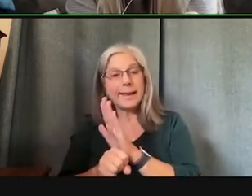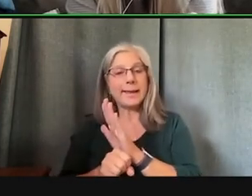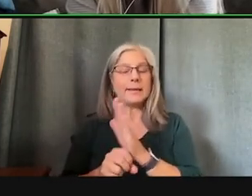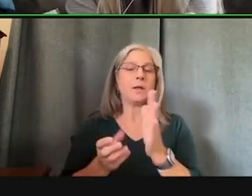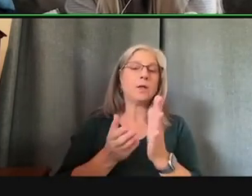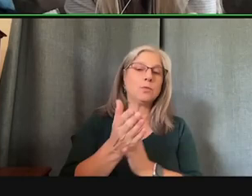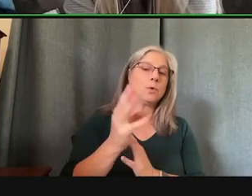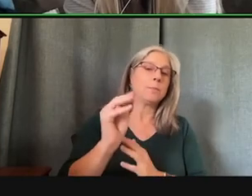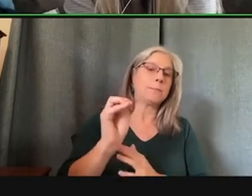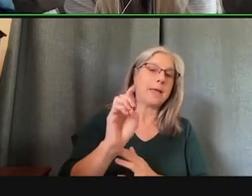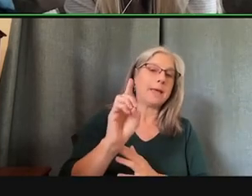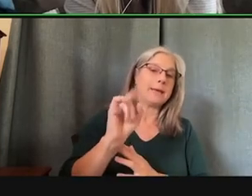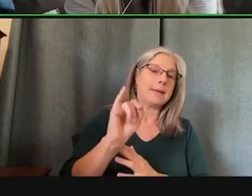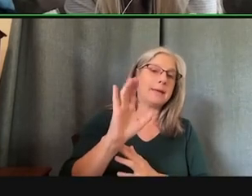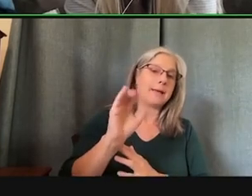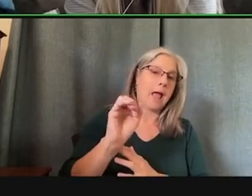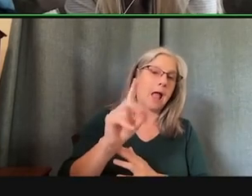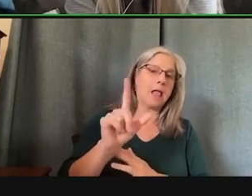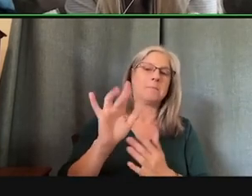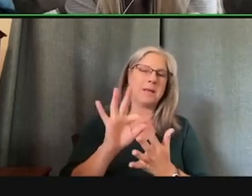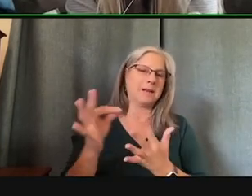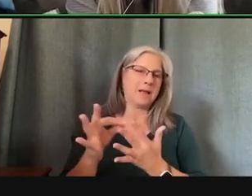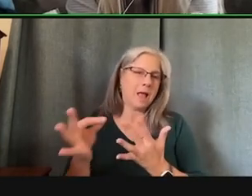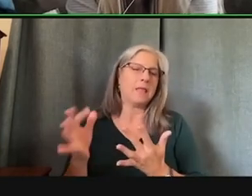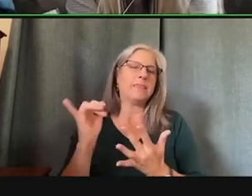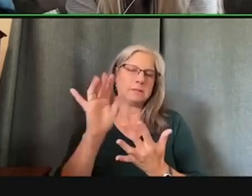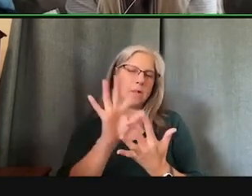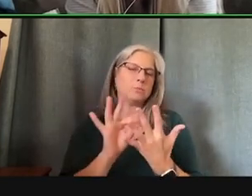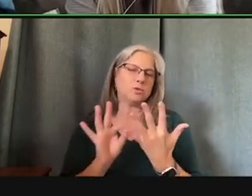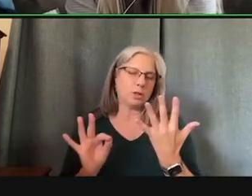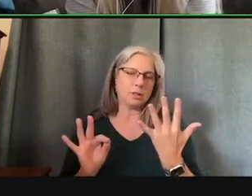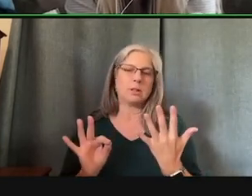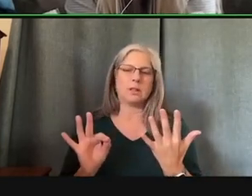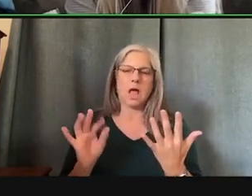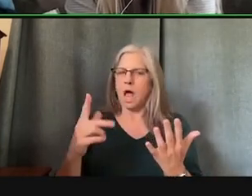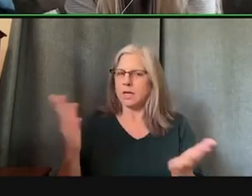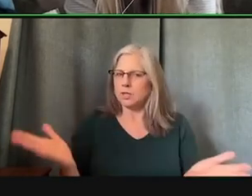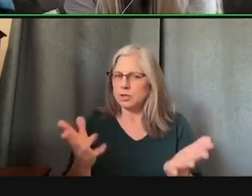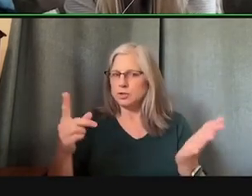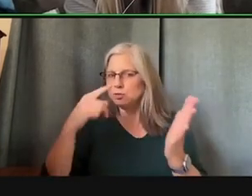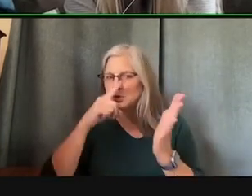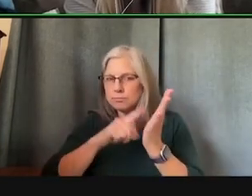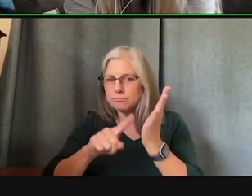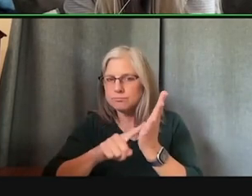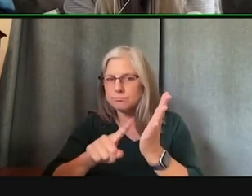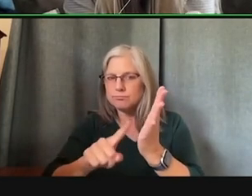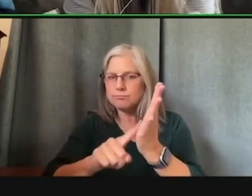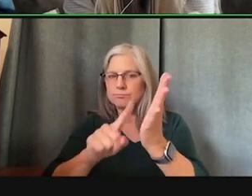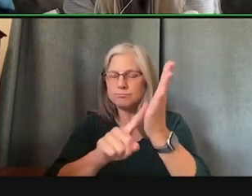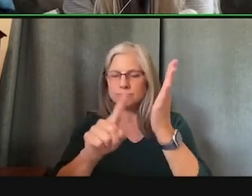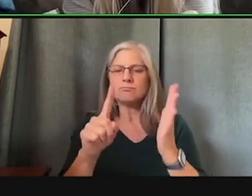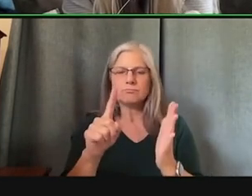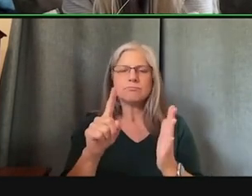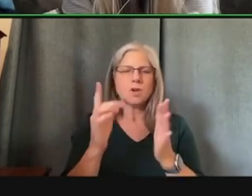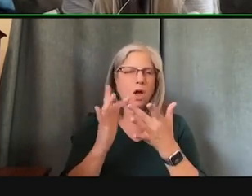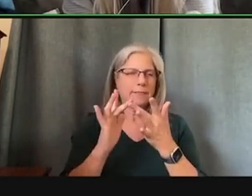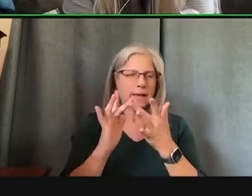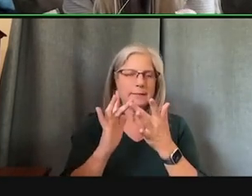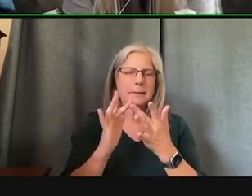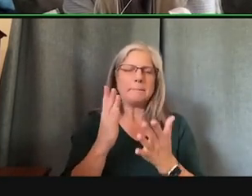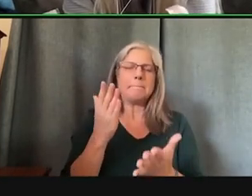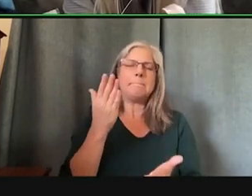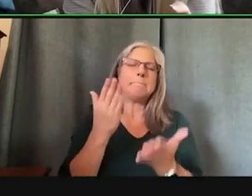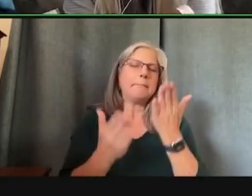That's optional. And I would encourage you to look that up online because there might be